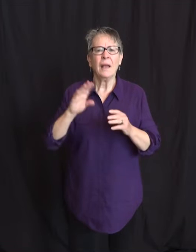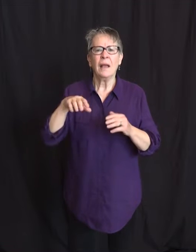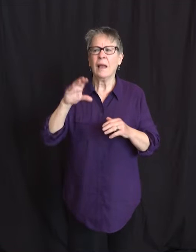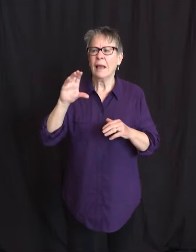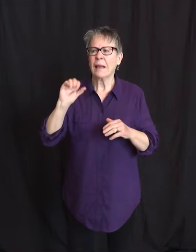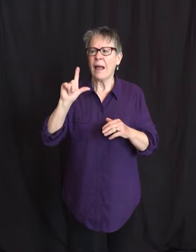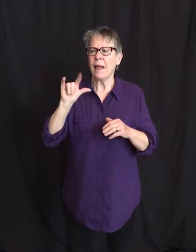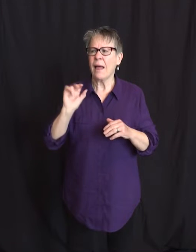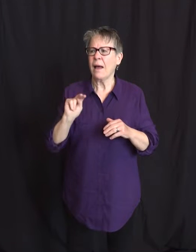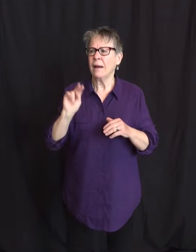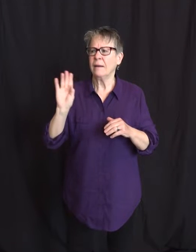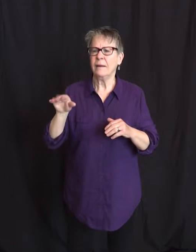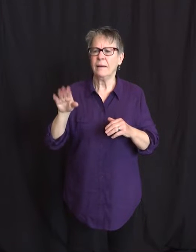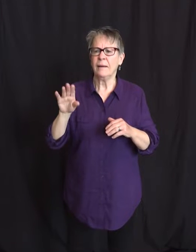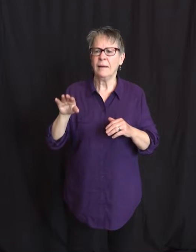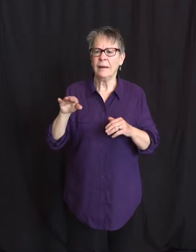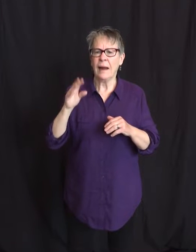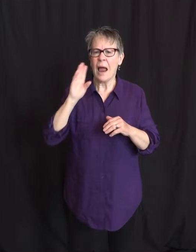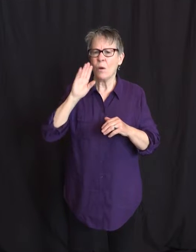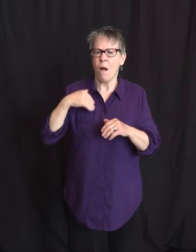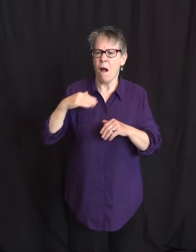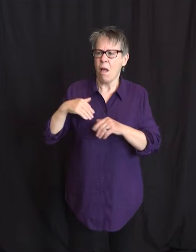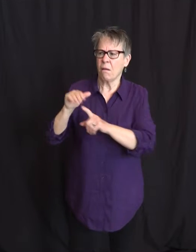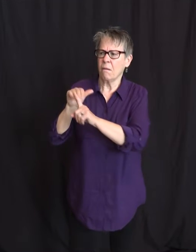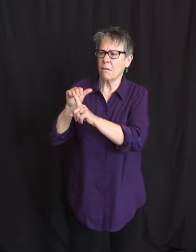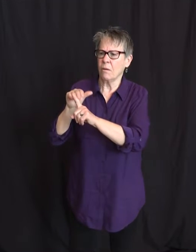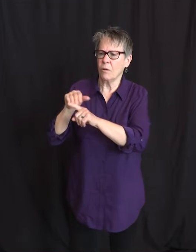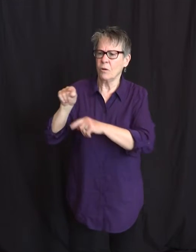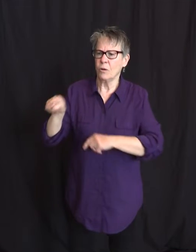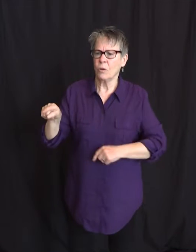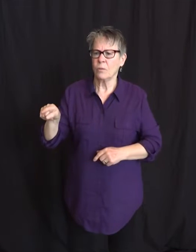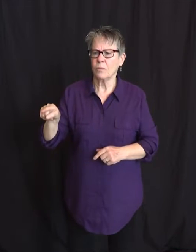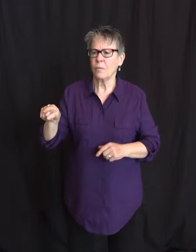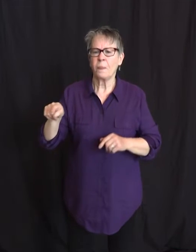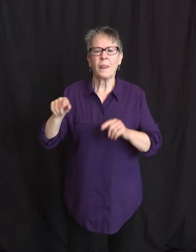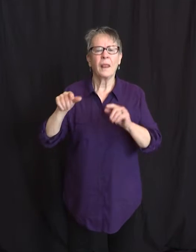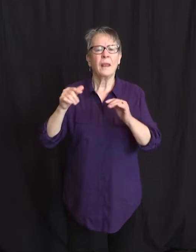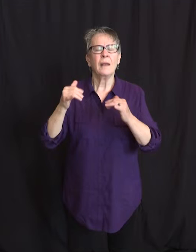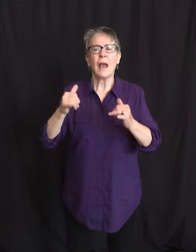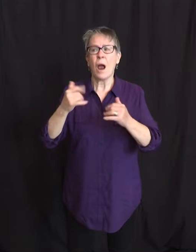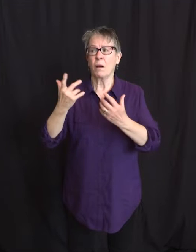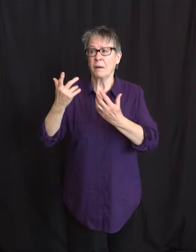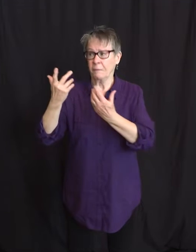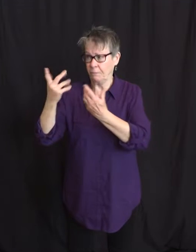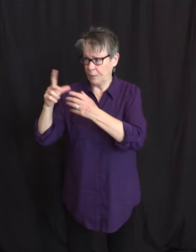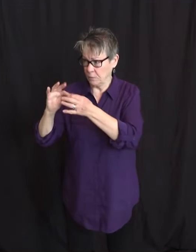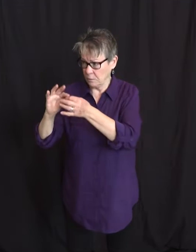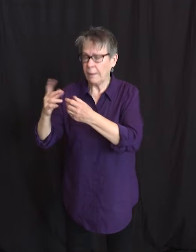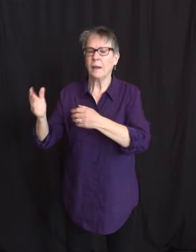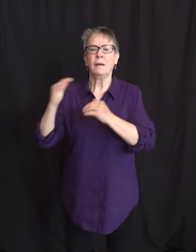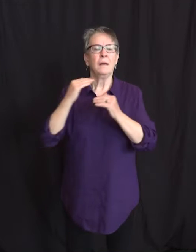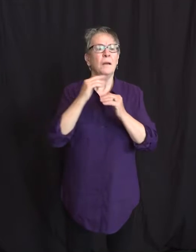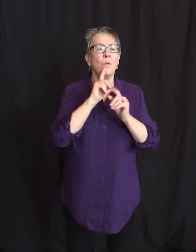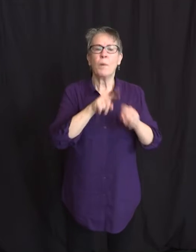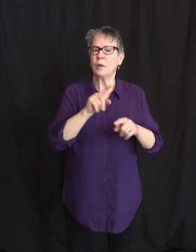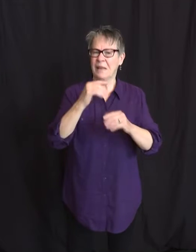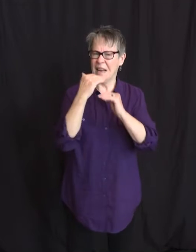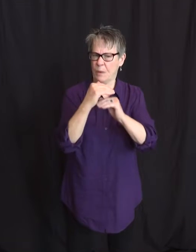by the way, folks, we're going to start over here, but I'm going to ask you to limit your questions to 1 or 2 at most, just because we got a big crowd and we have to go to the White